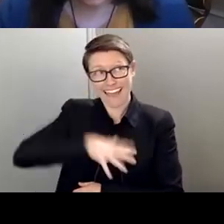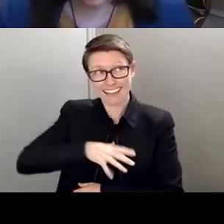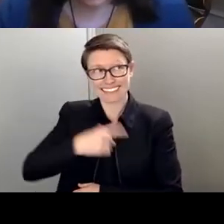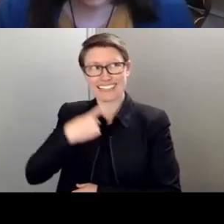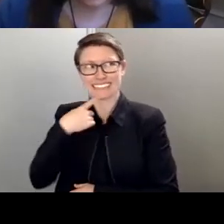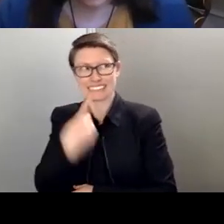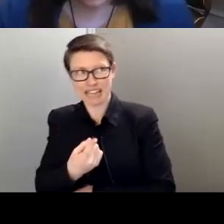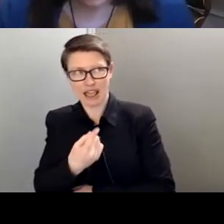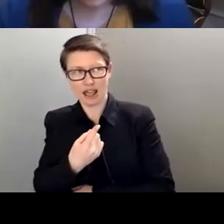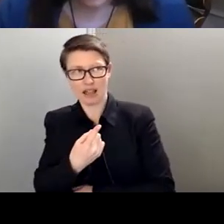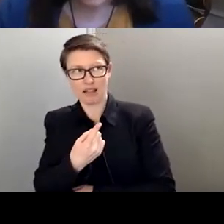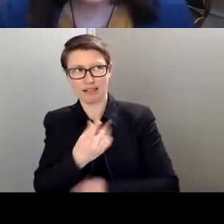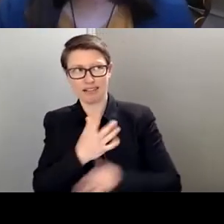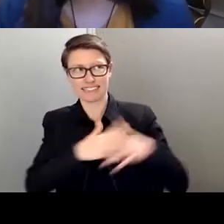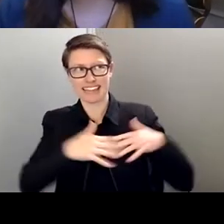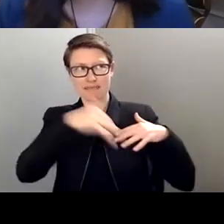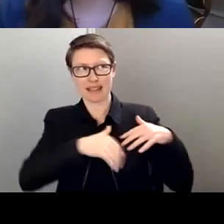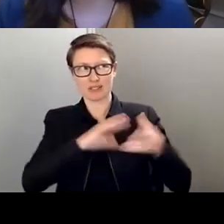was like,